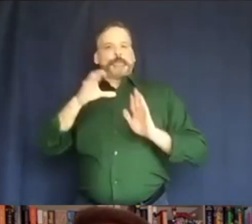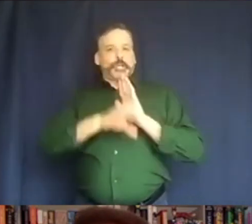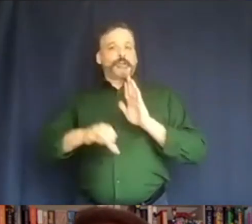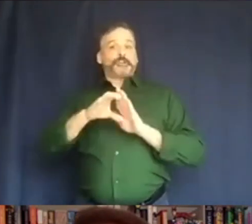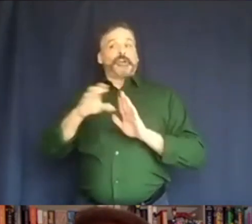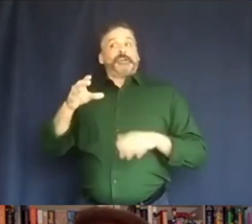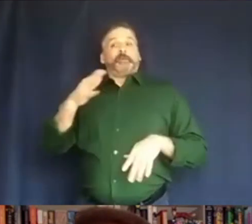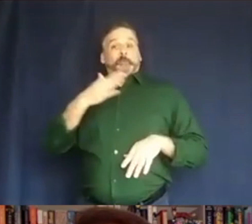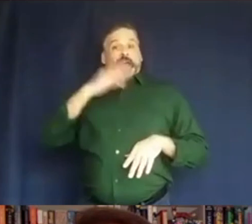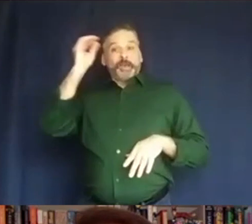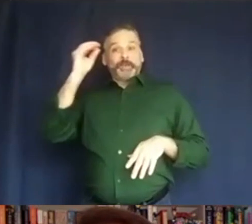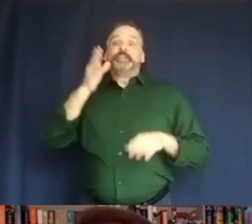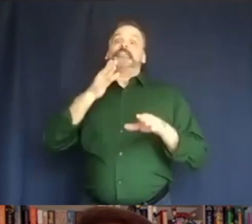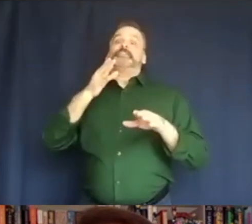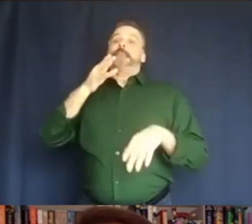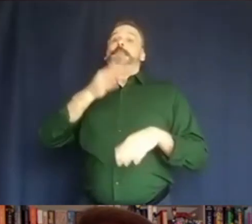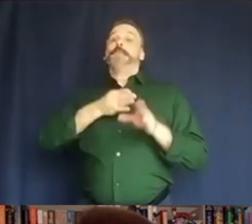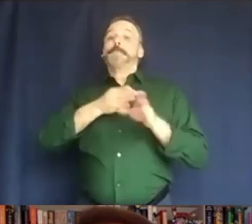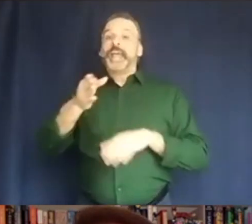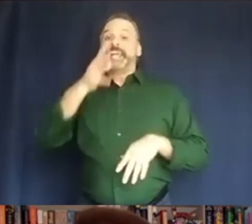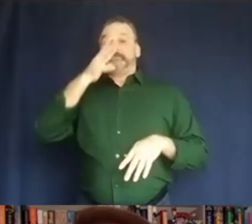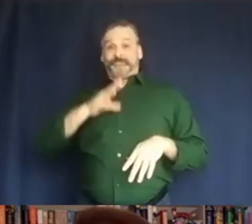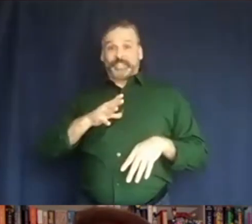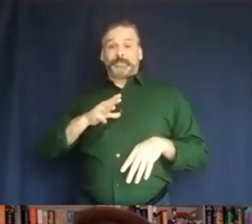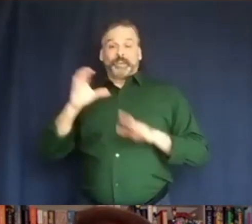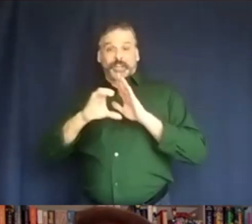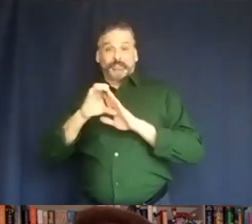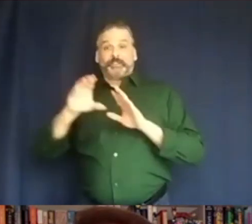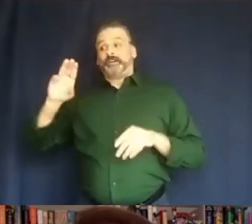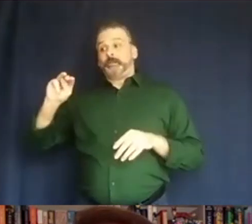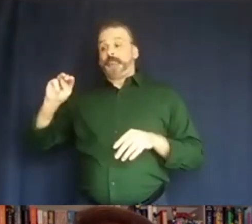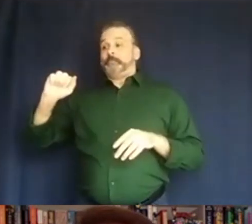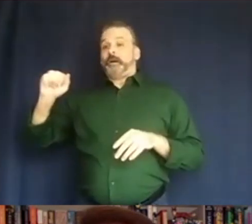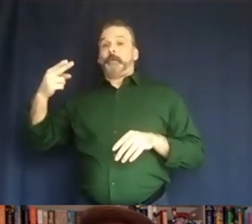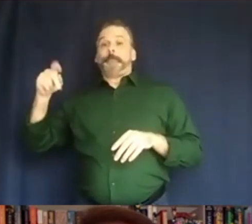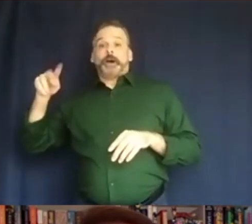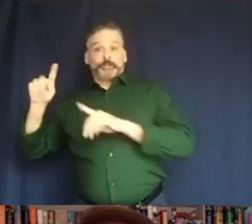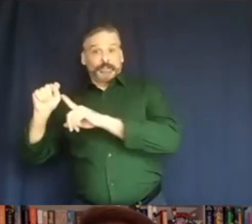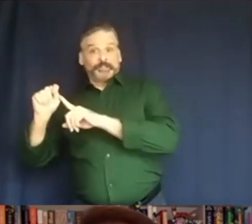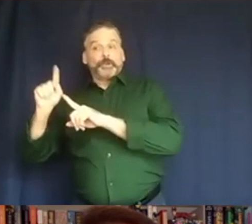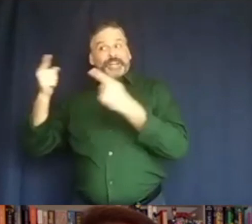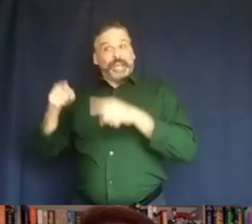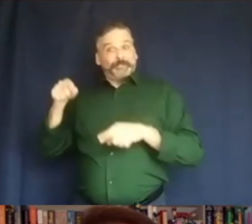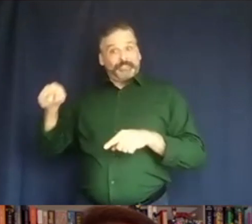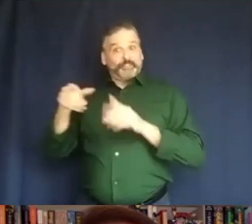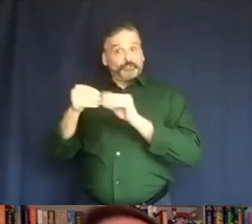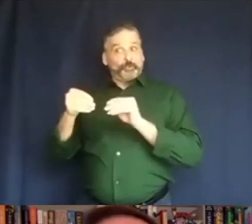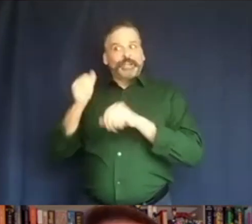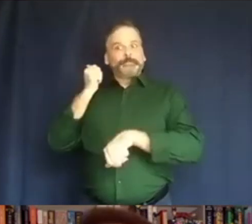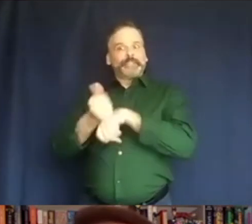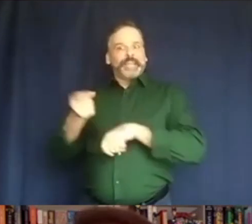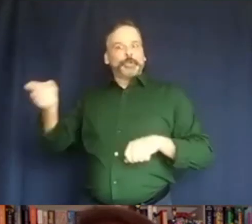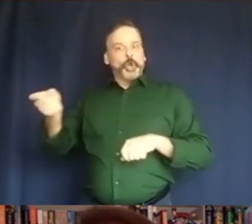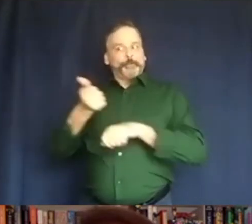say the main female character of the Mahabharata. And in fact, a lot of what happens in the Mahabharata is blamed on her. And